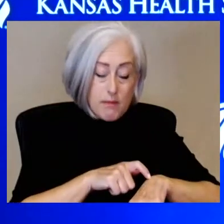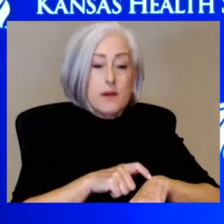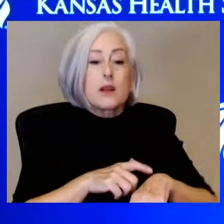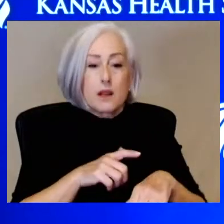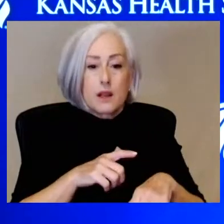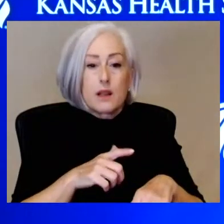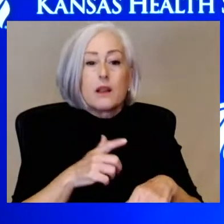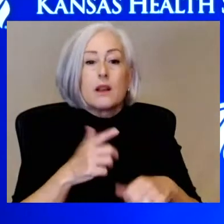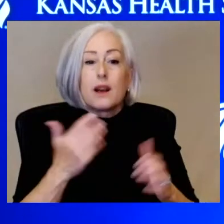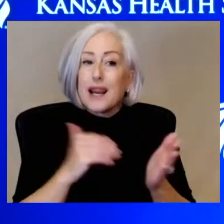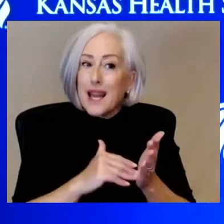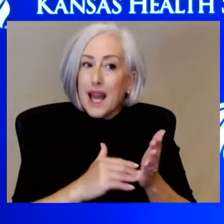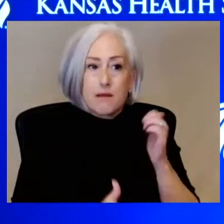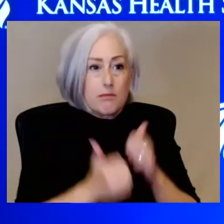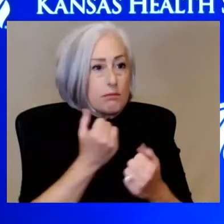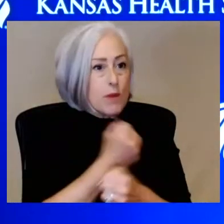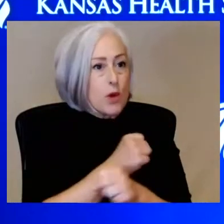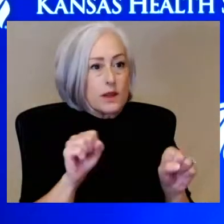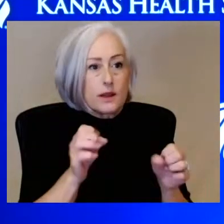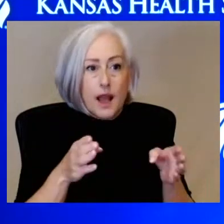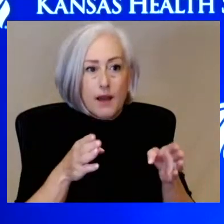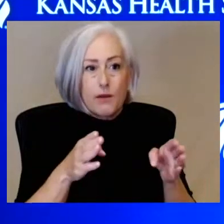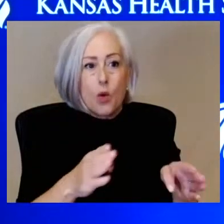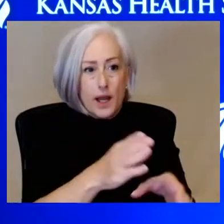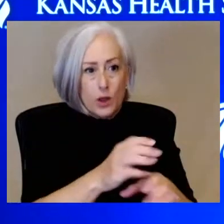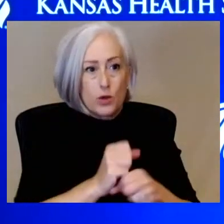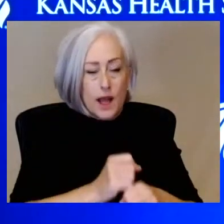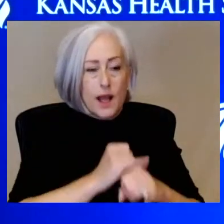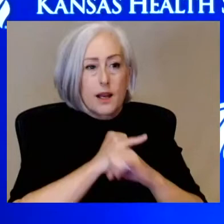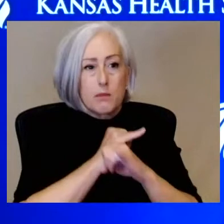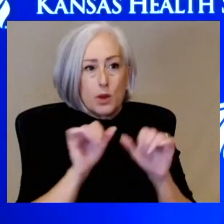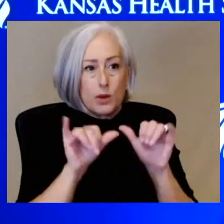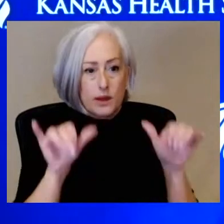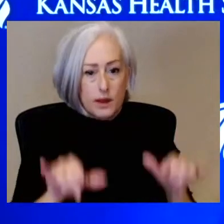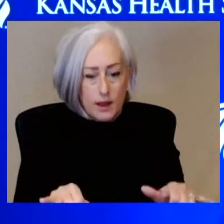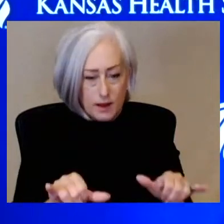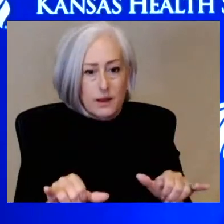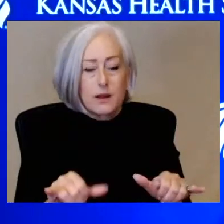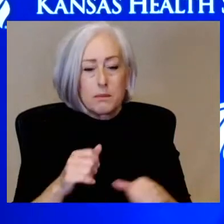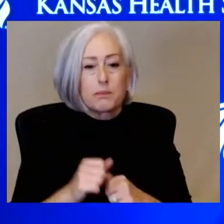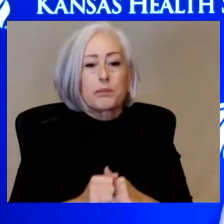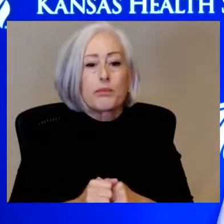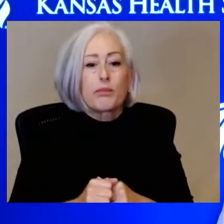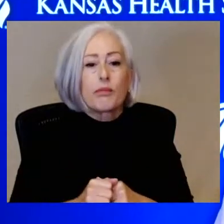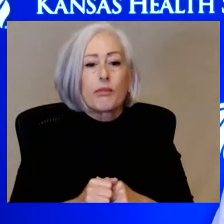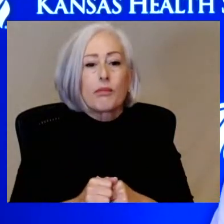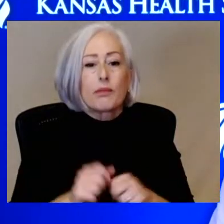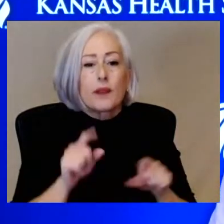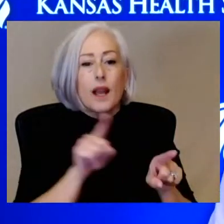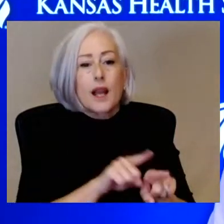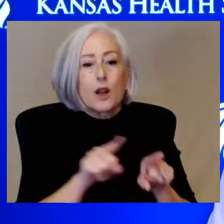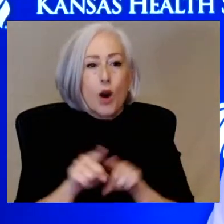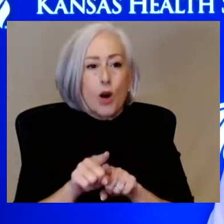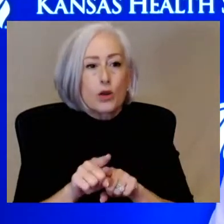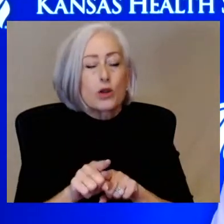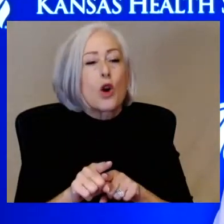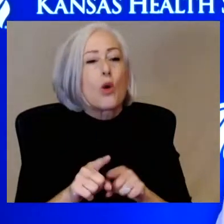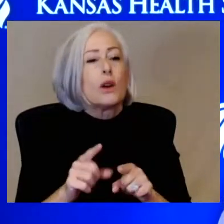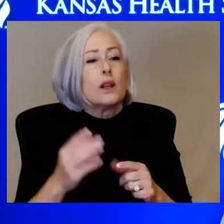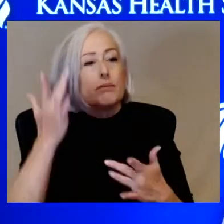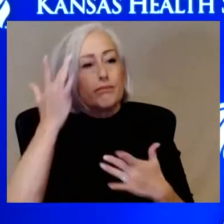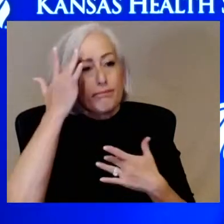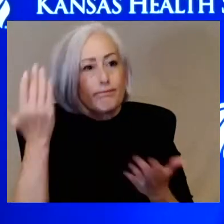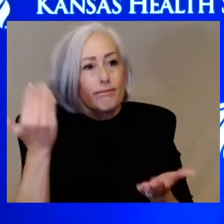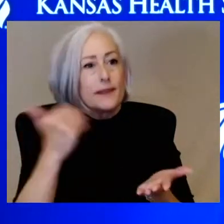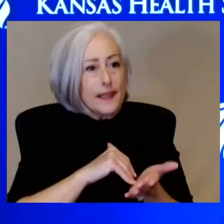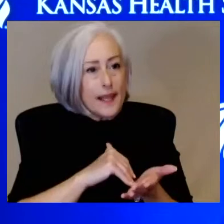the safest way to get an immune response and immunity, and then also those reinfections. And so I think we are really seeing